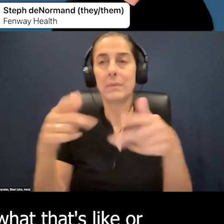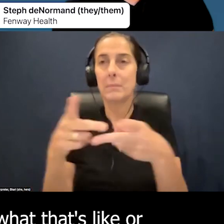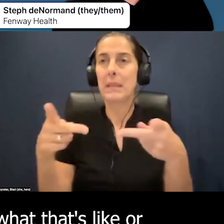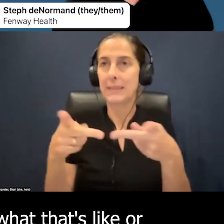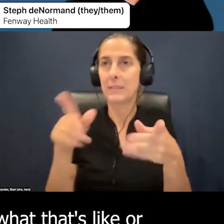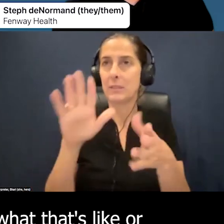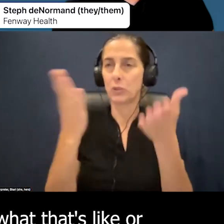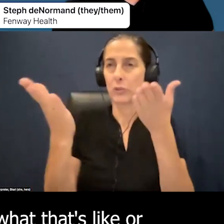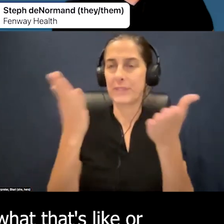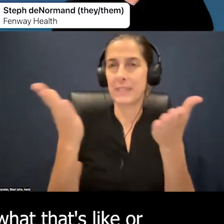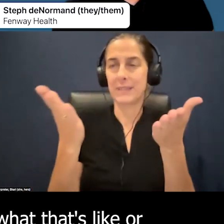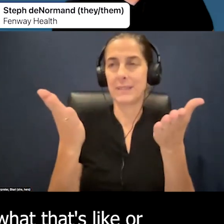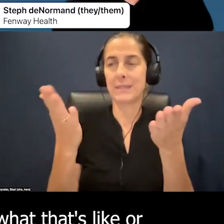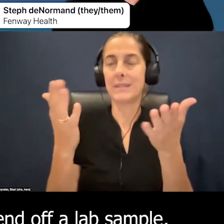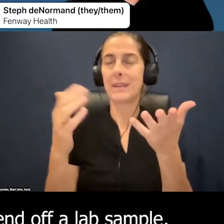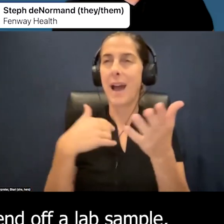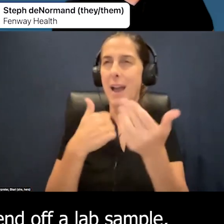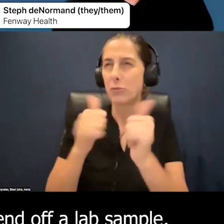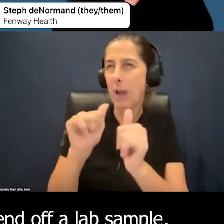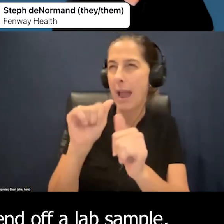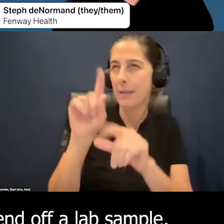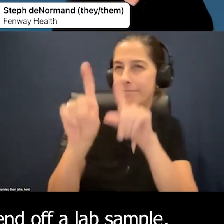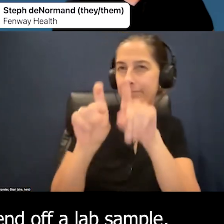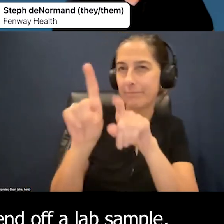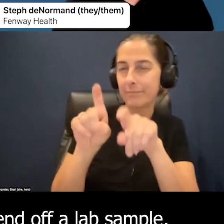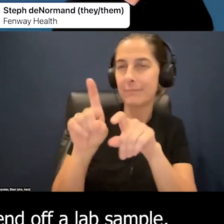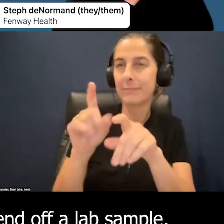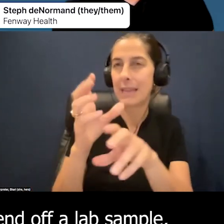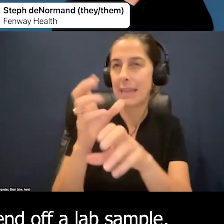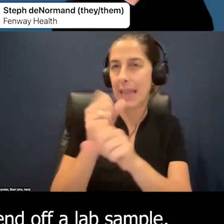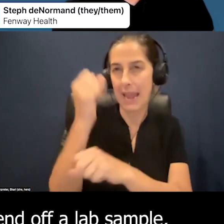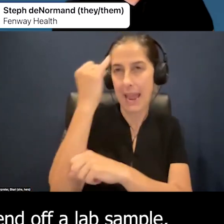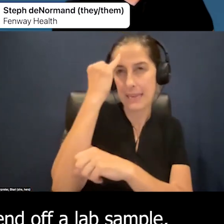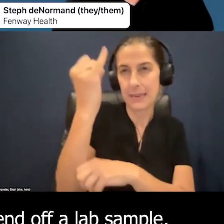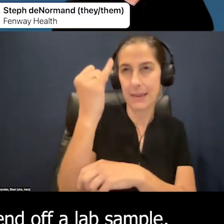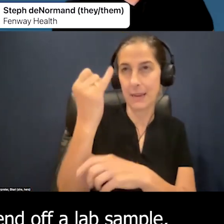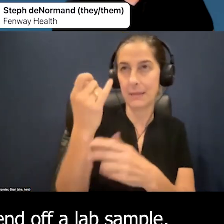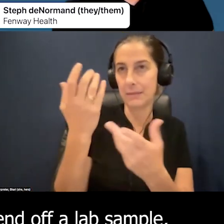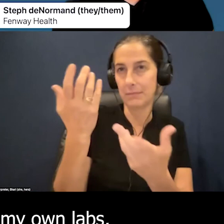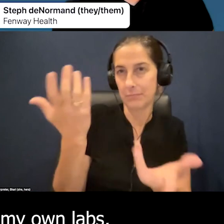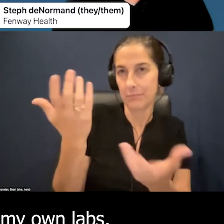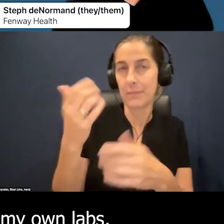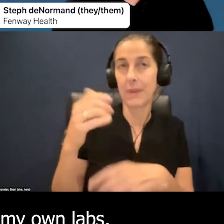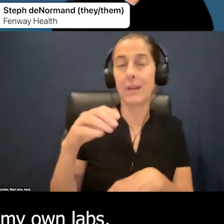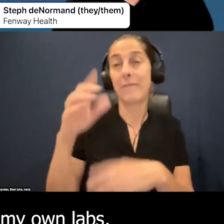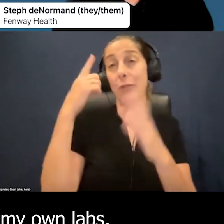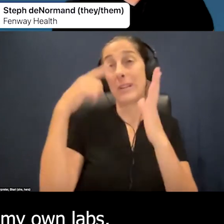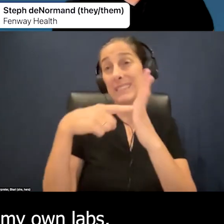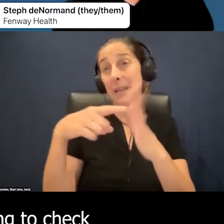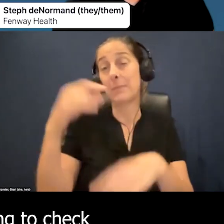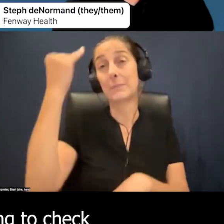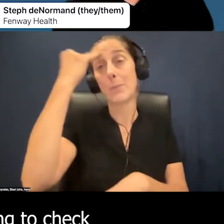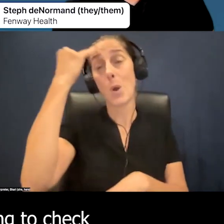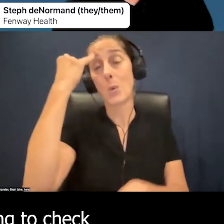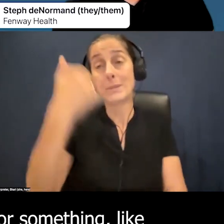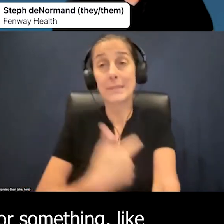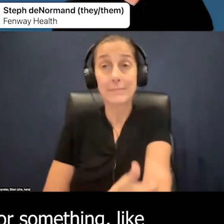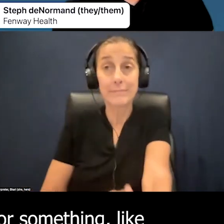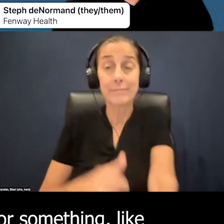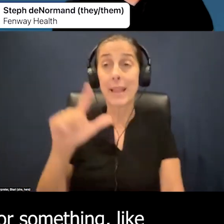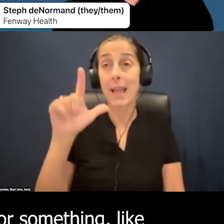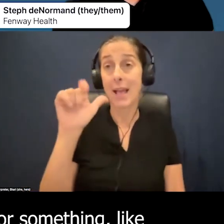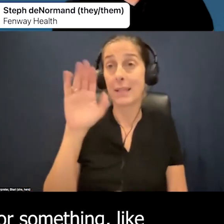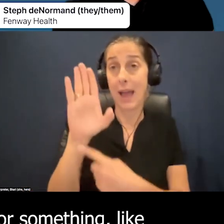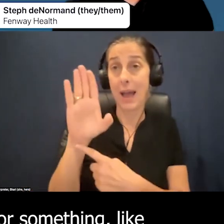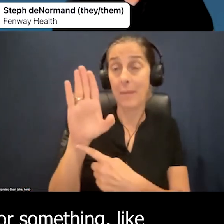to figure out what that's like, or when they maybe send off a lab sample, for example, of my own labs, if they're trying to check my